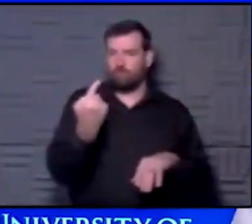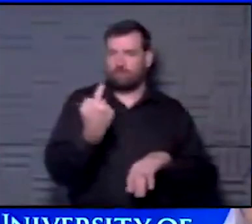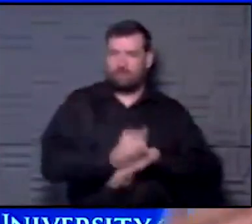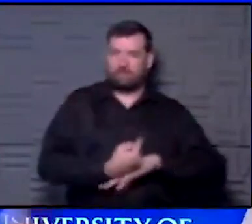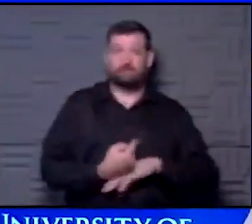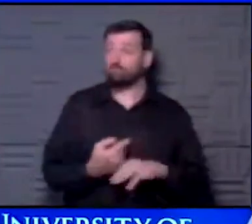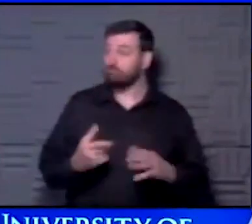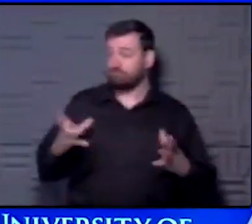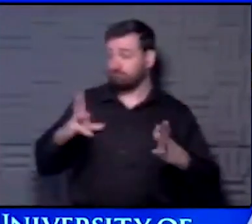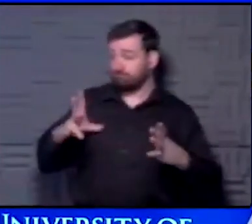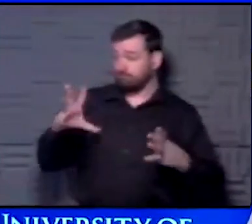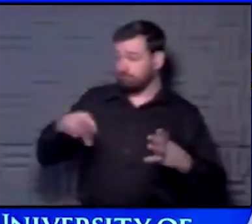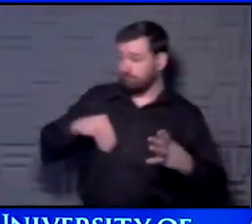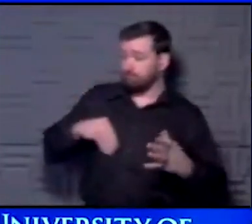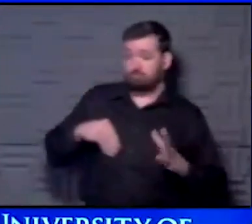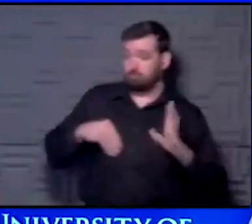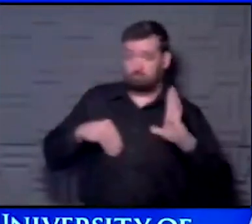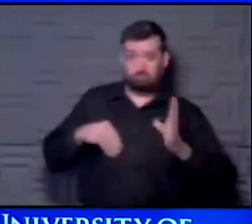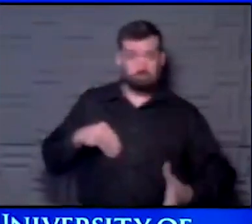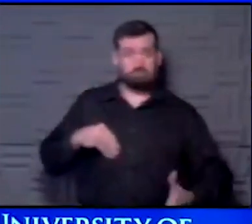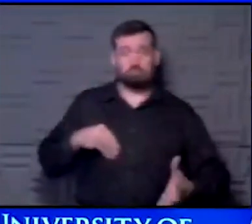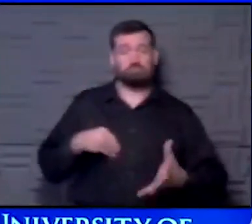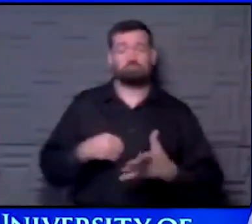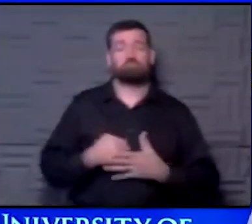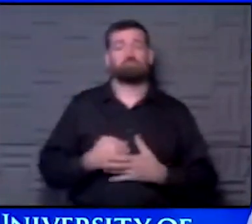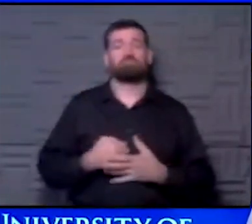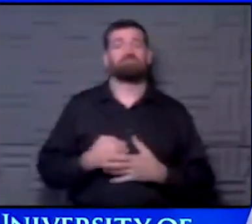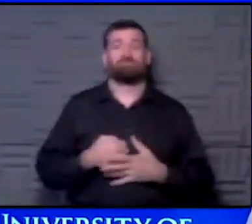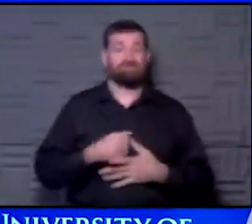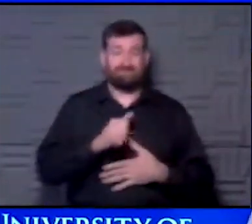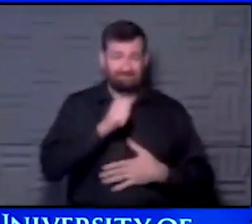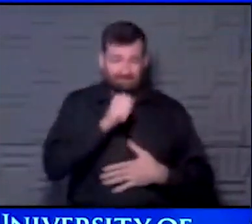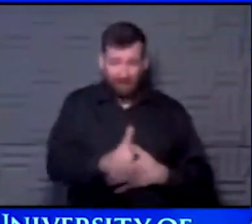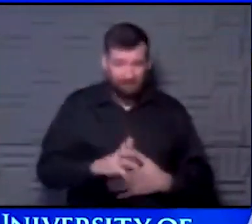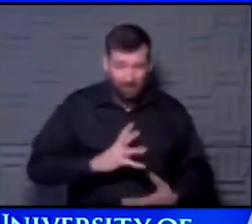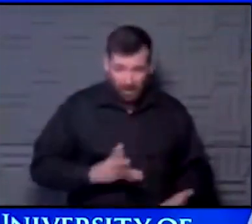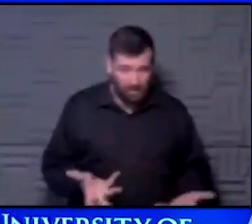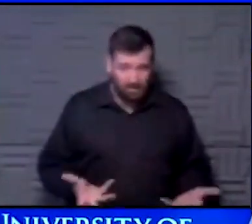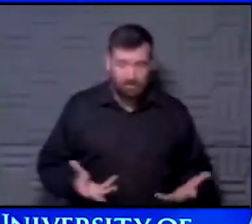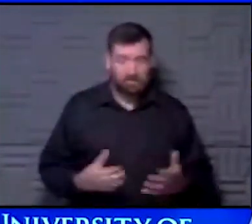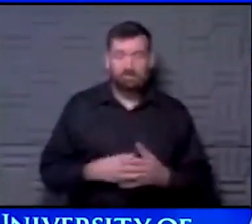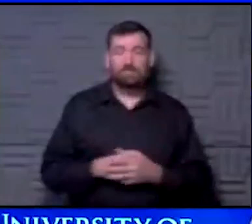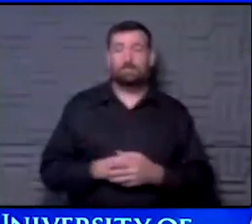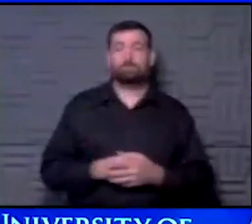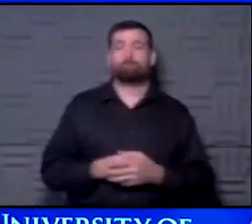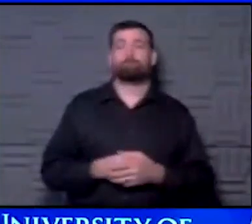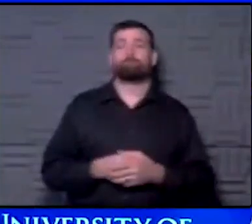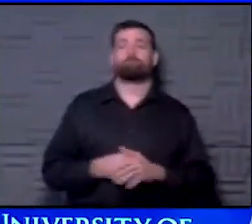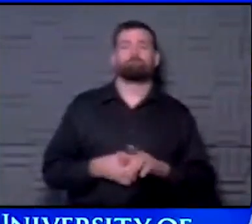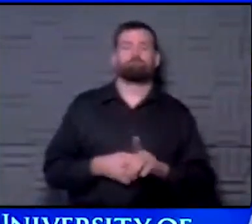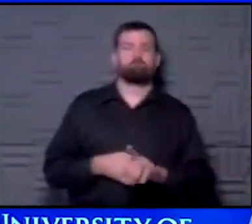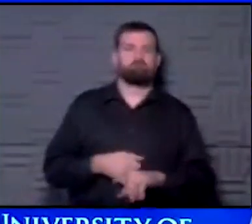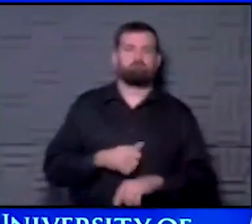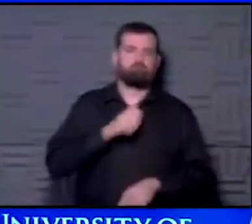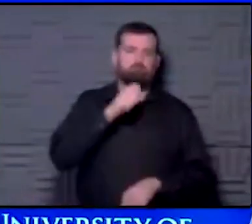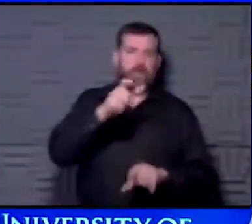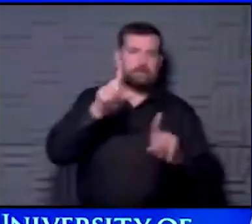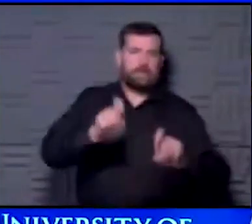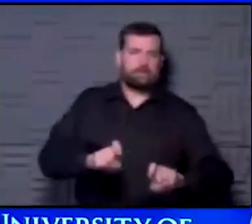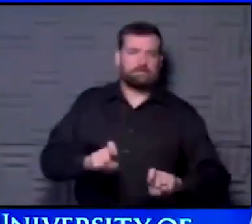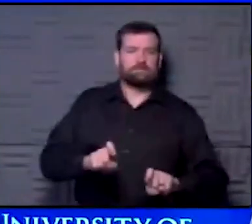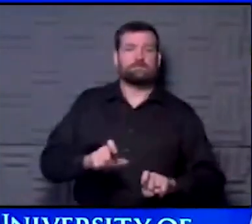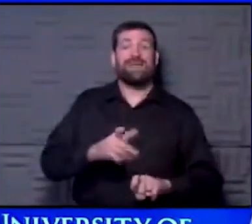okay, I'll accept that. Yes. That's fine. What I think is not fine is to say, well, we're not going to test you